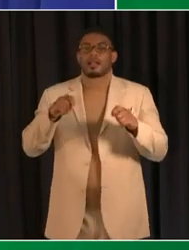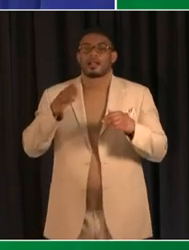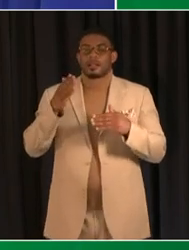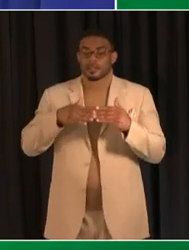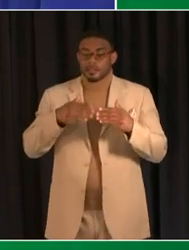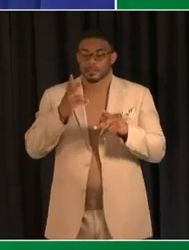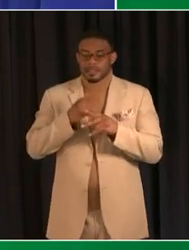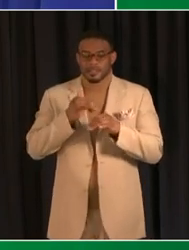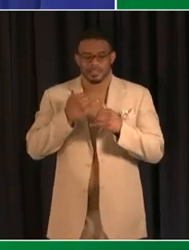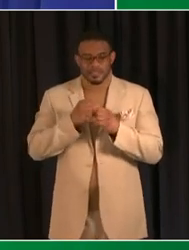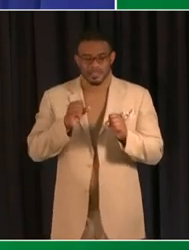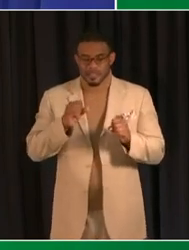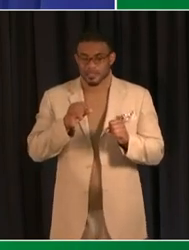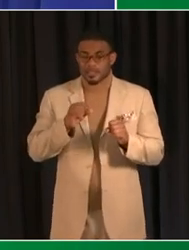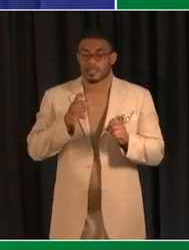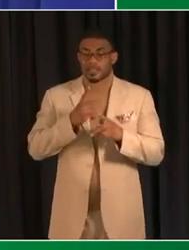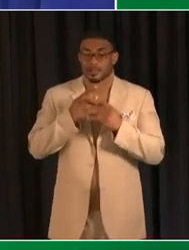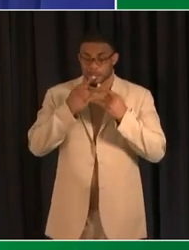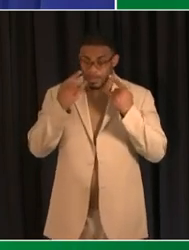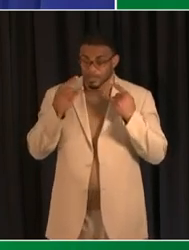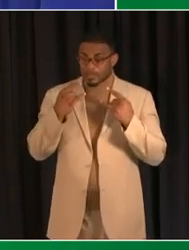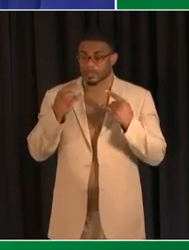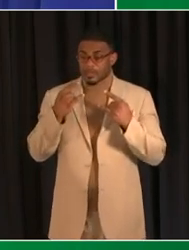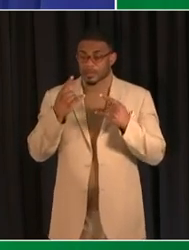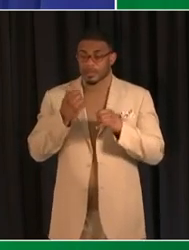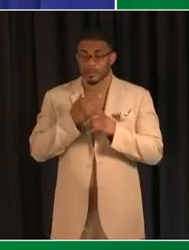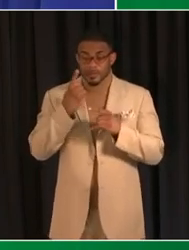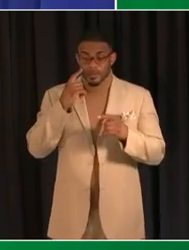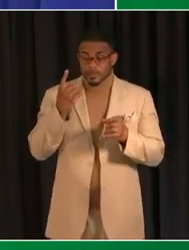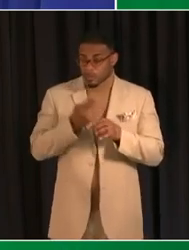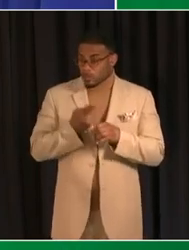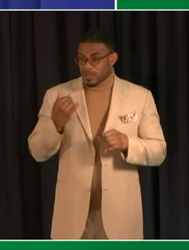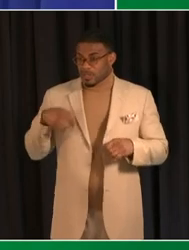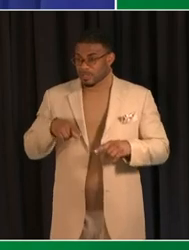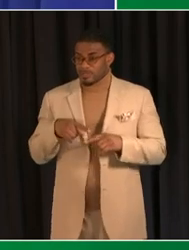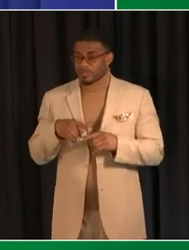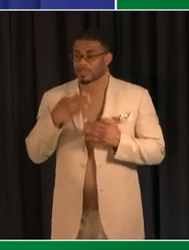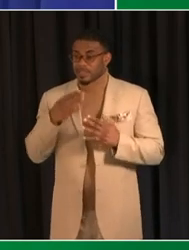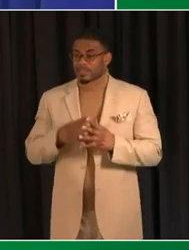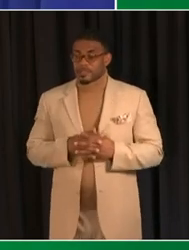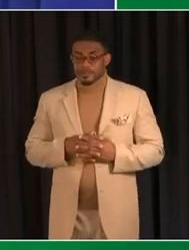So with that, we want everybody to stay safe. Be sure to keep masking up. And thank you for joining us today.